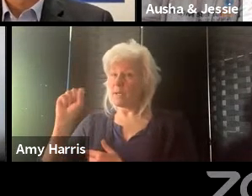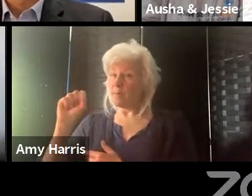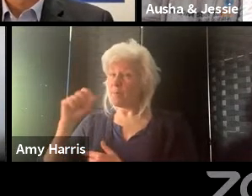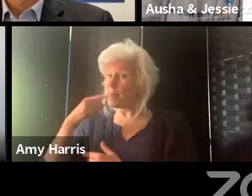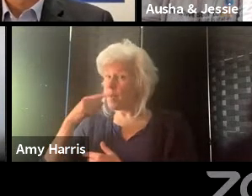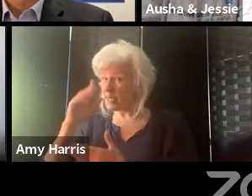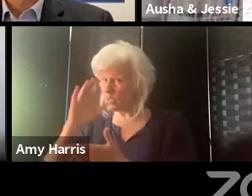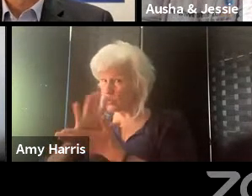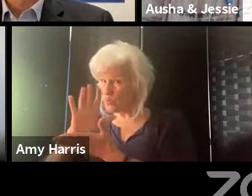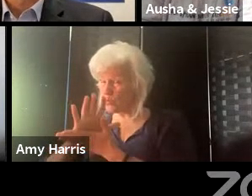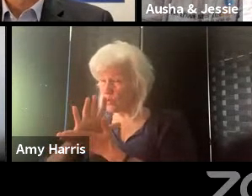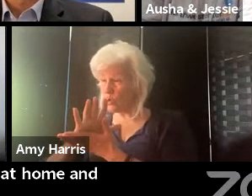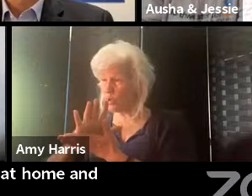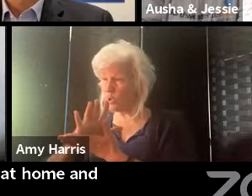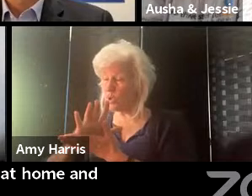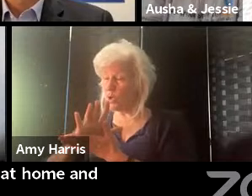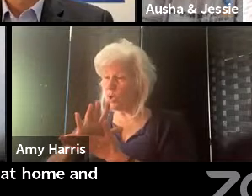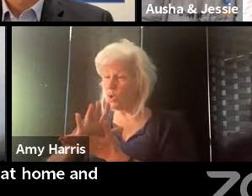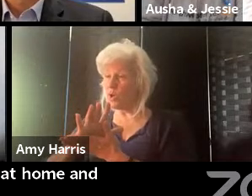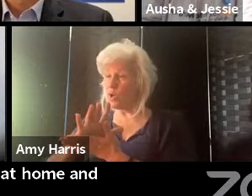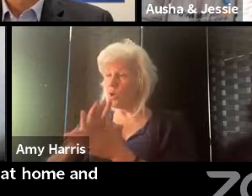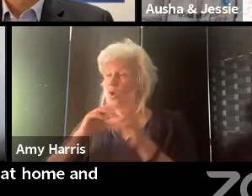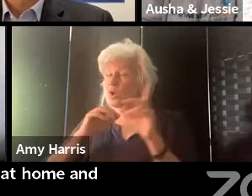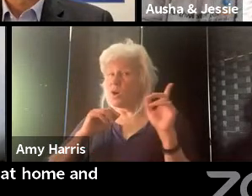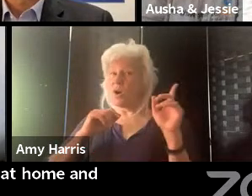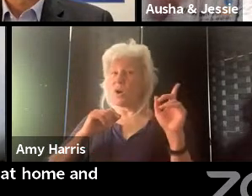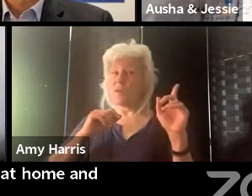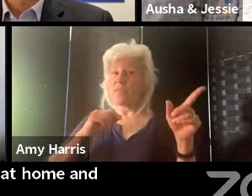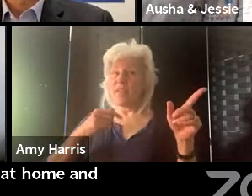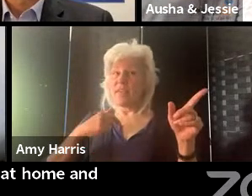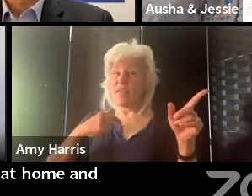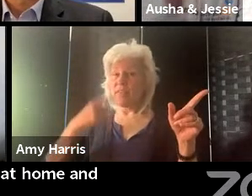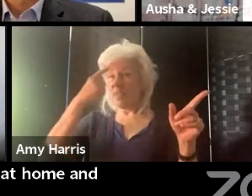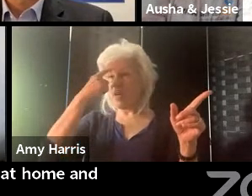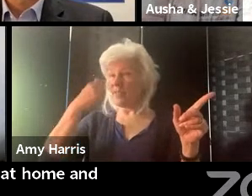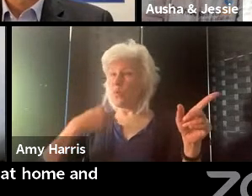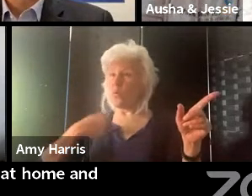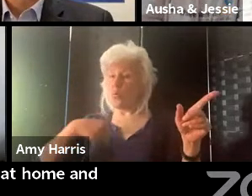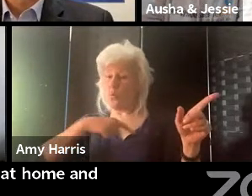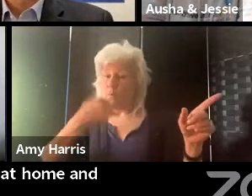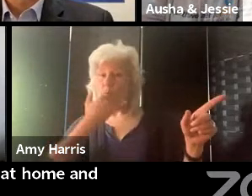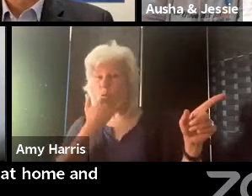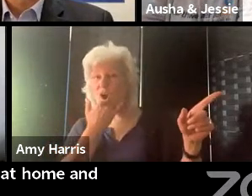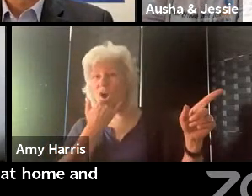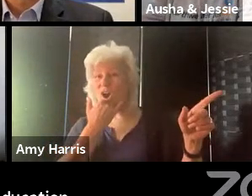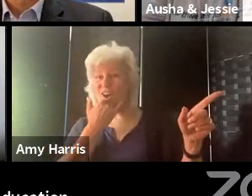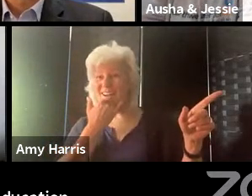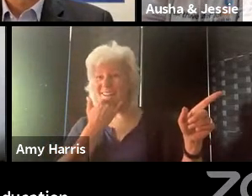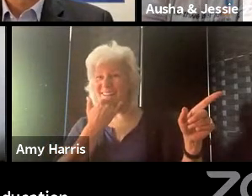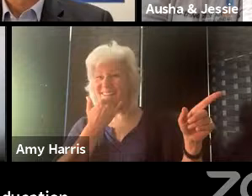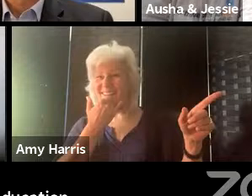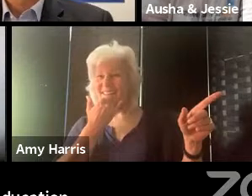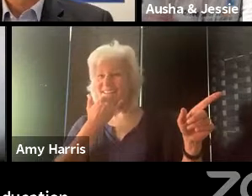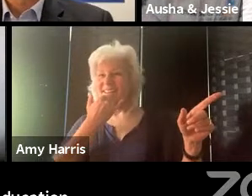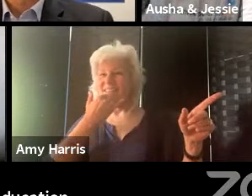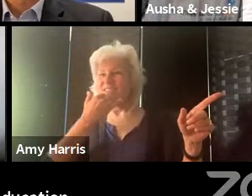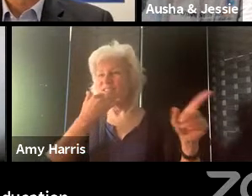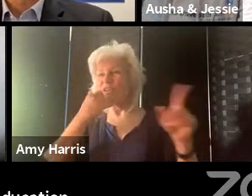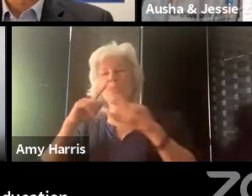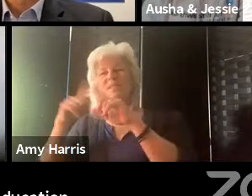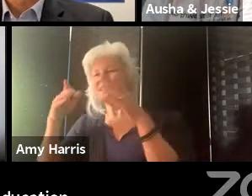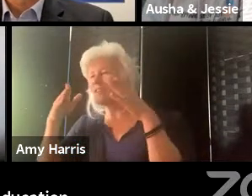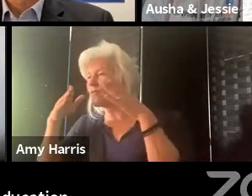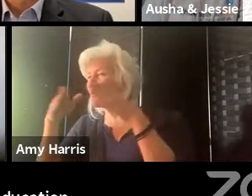education, they were convinced that we were wrong. And so we had a whole different way of